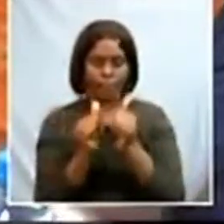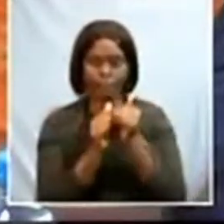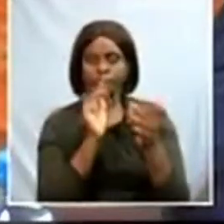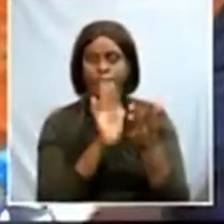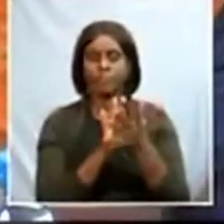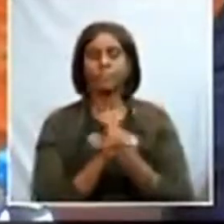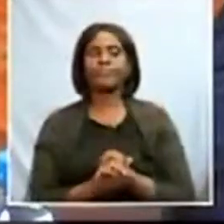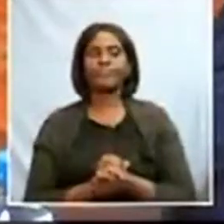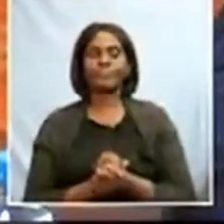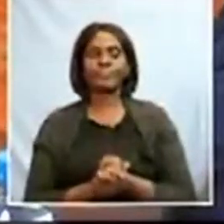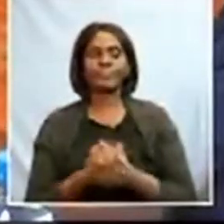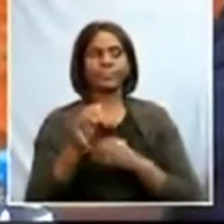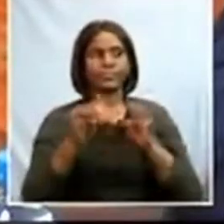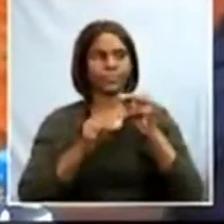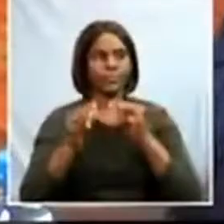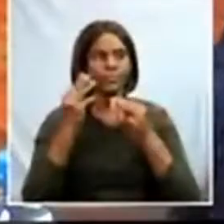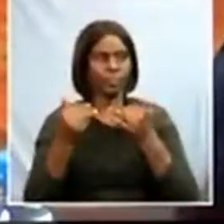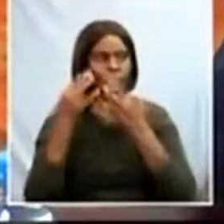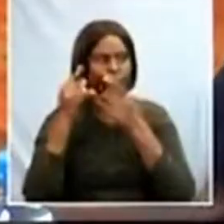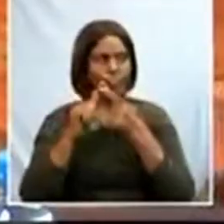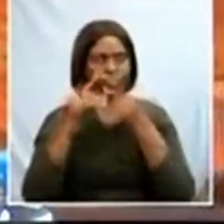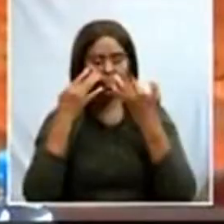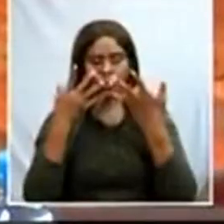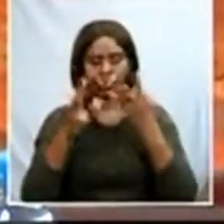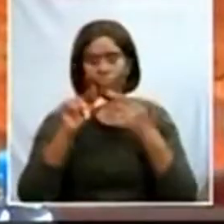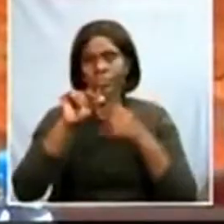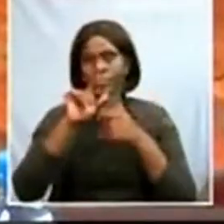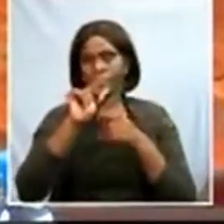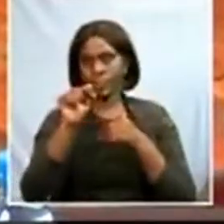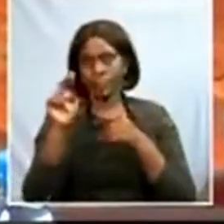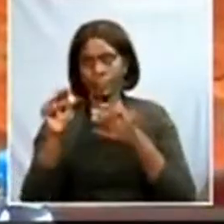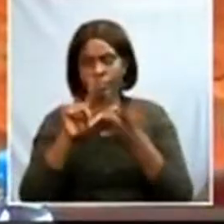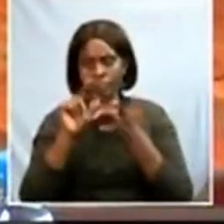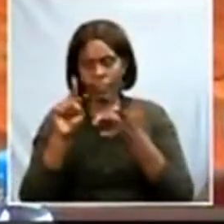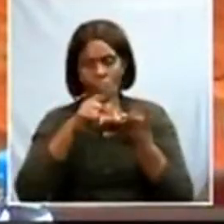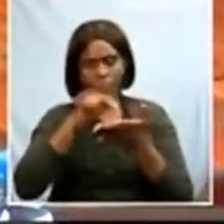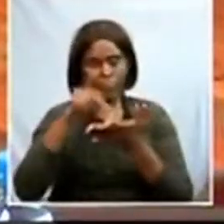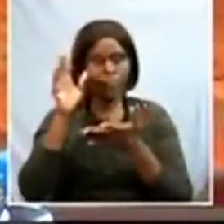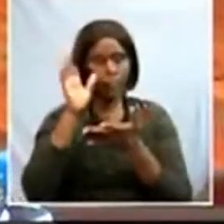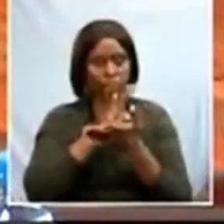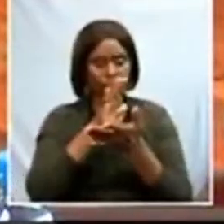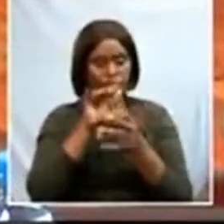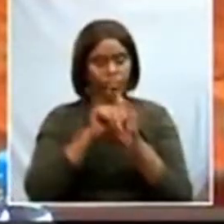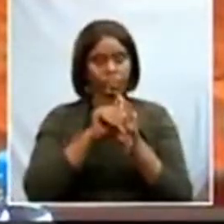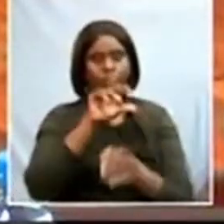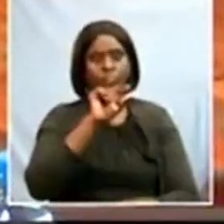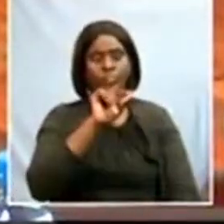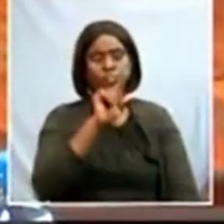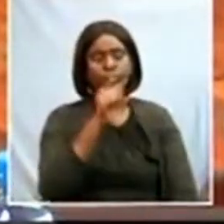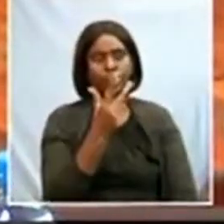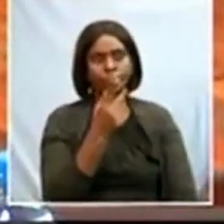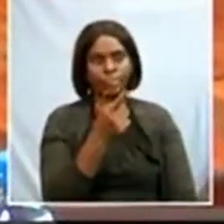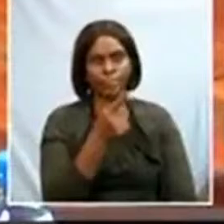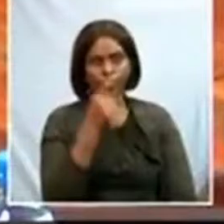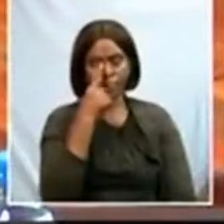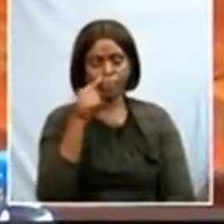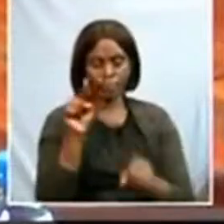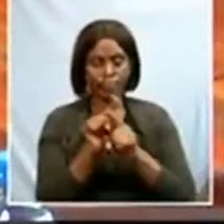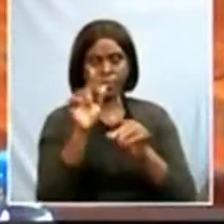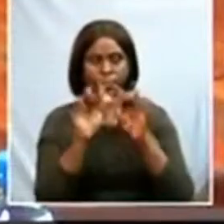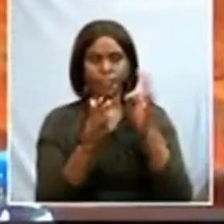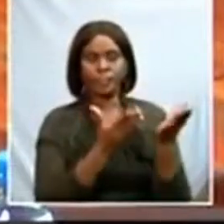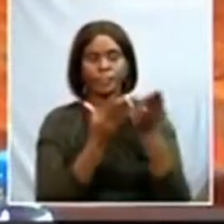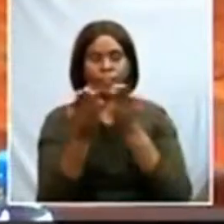taken. Management wishes to state that the 2022 loans were paid in 2023 and the balance